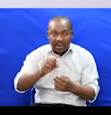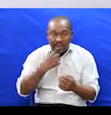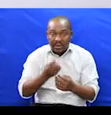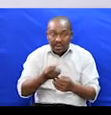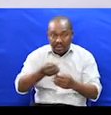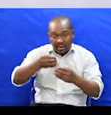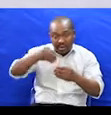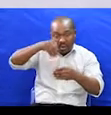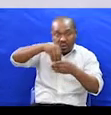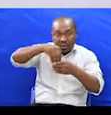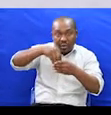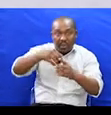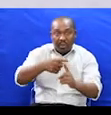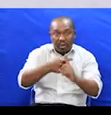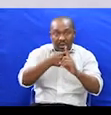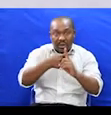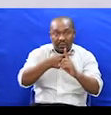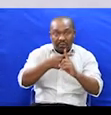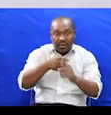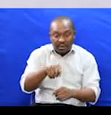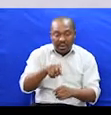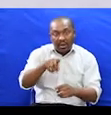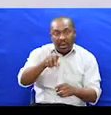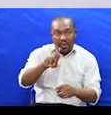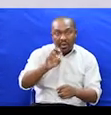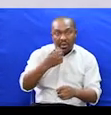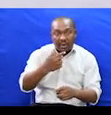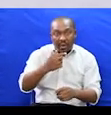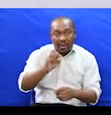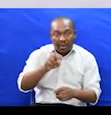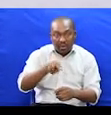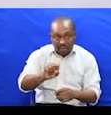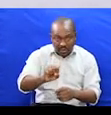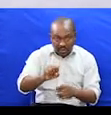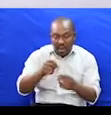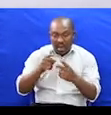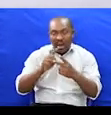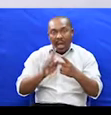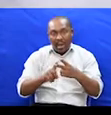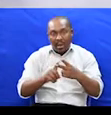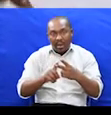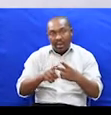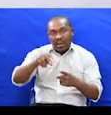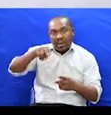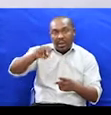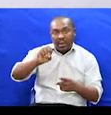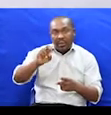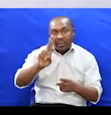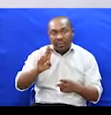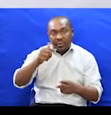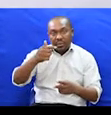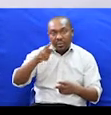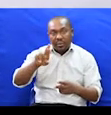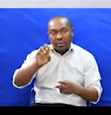what? Contain a positive charge, which is a proton, and what? And a neutral particle, which is a neutron.